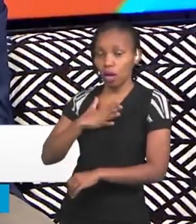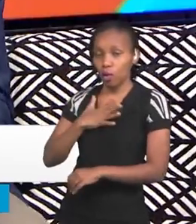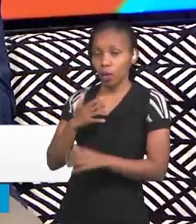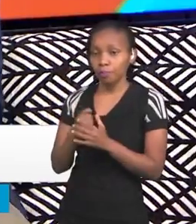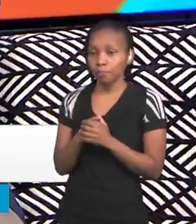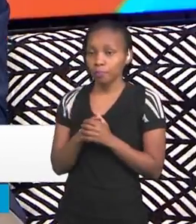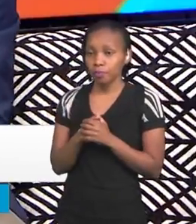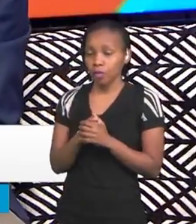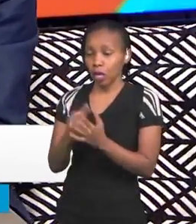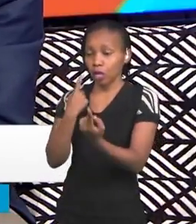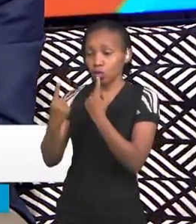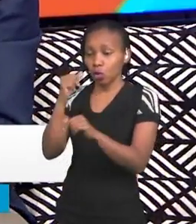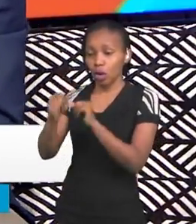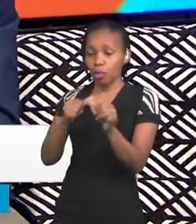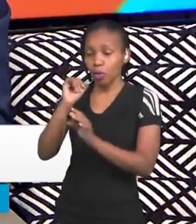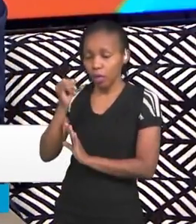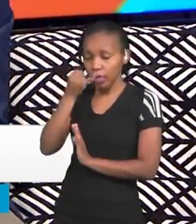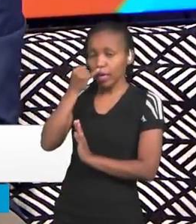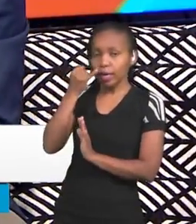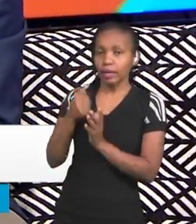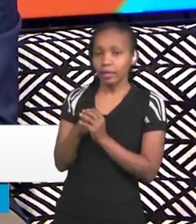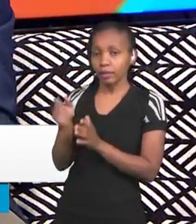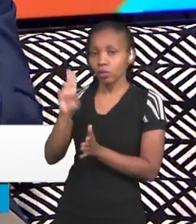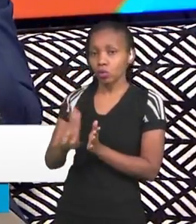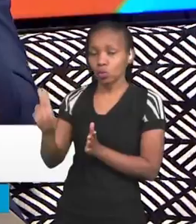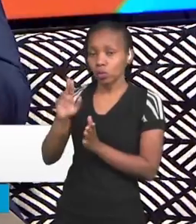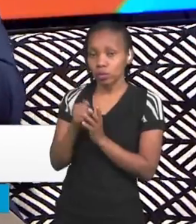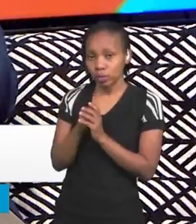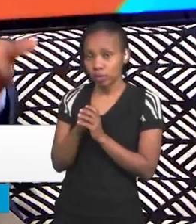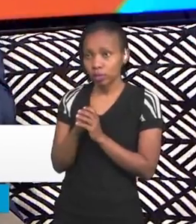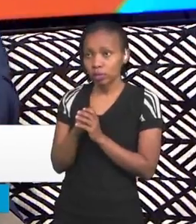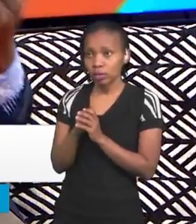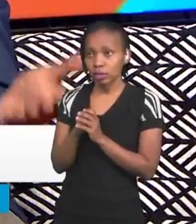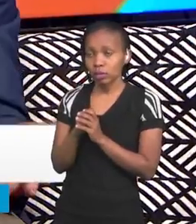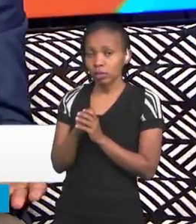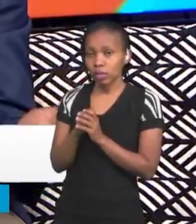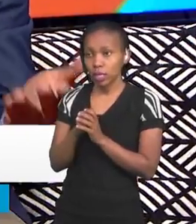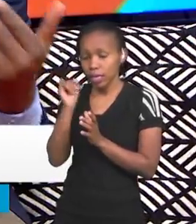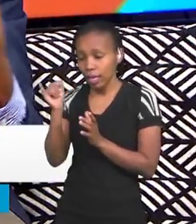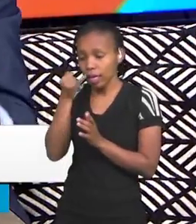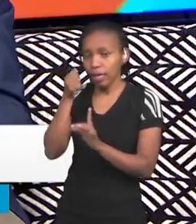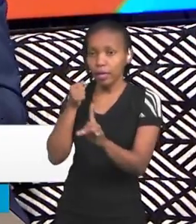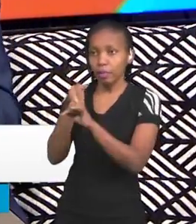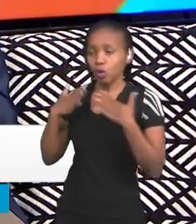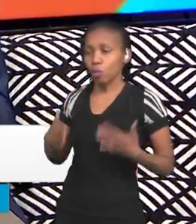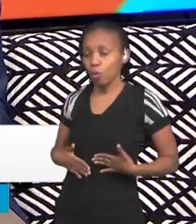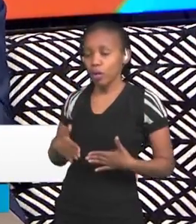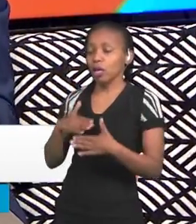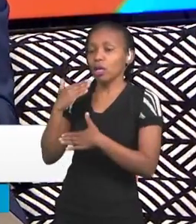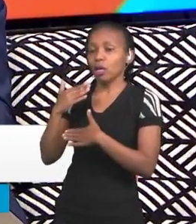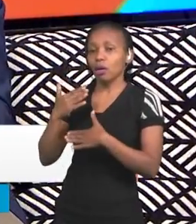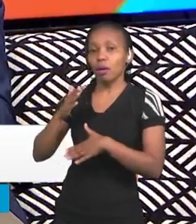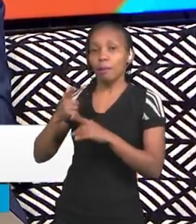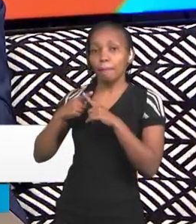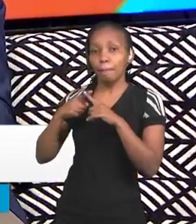touched on drug abuse, not extensively. It was just a topic that you jumped to the next one. Drug abuse, the impact on your body and all those things.